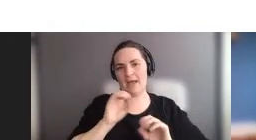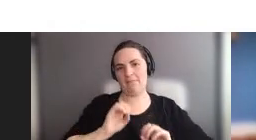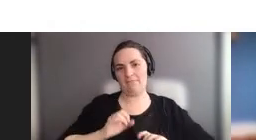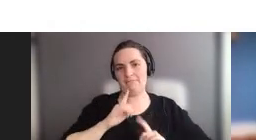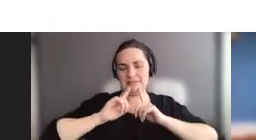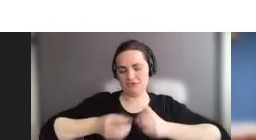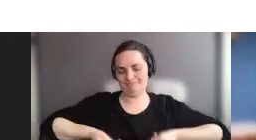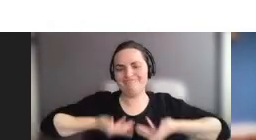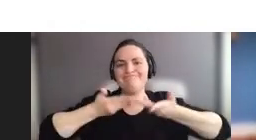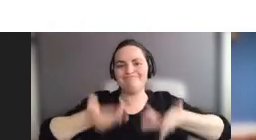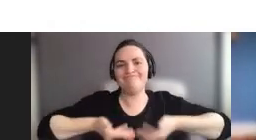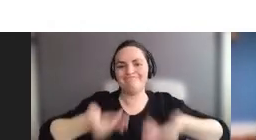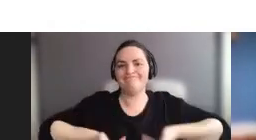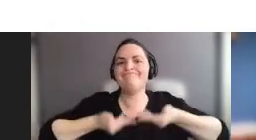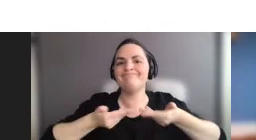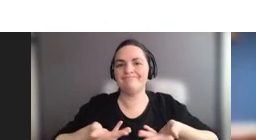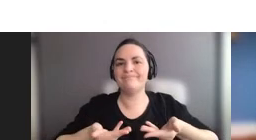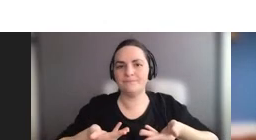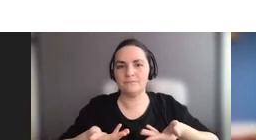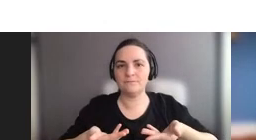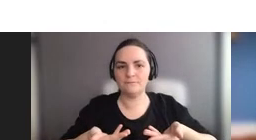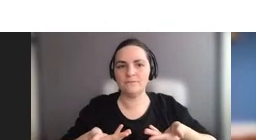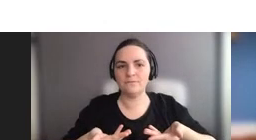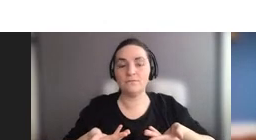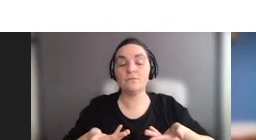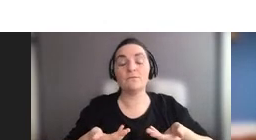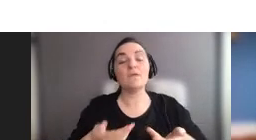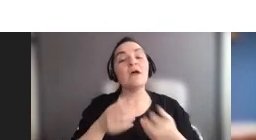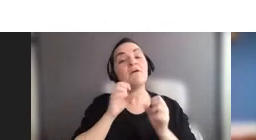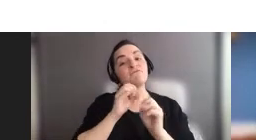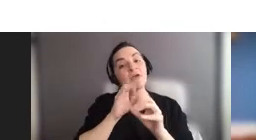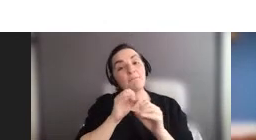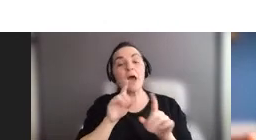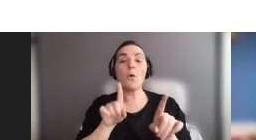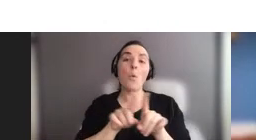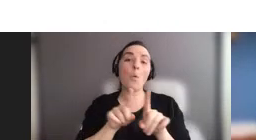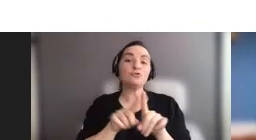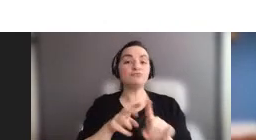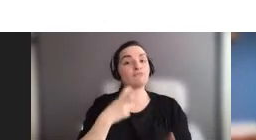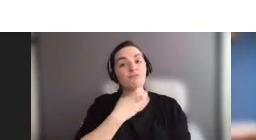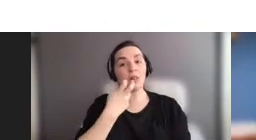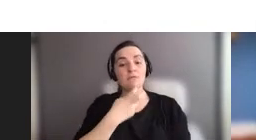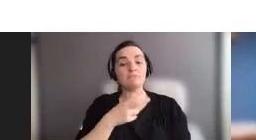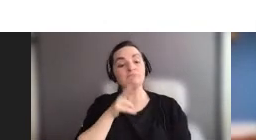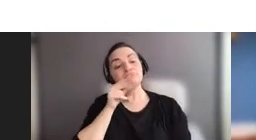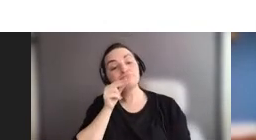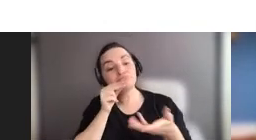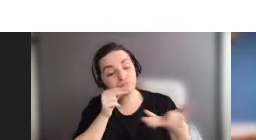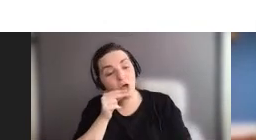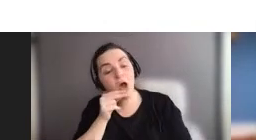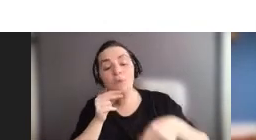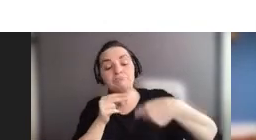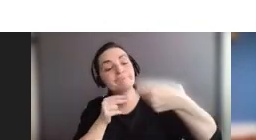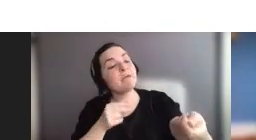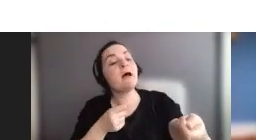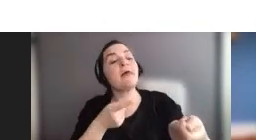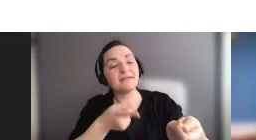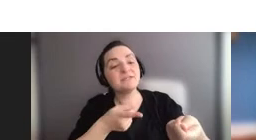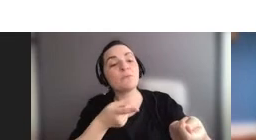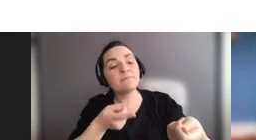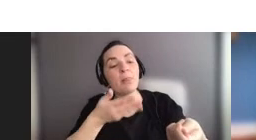learners, that's feedback. Feedback can also be oral, spoken feedback. Of course, you